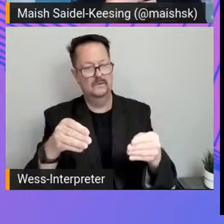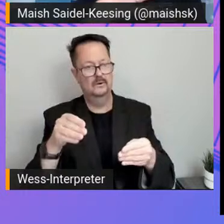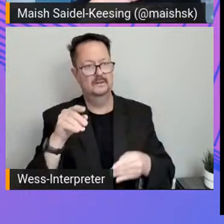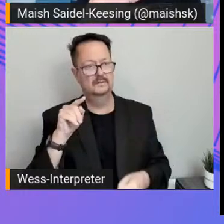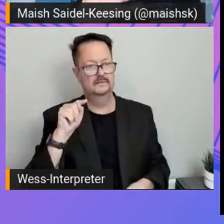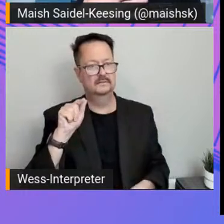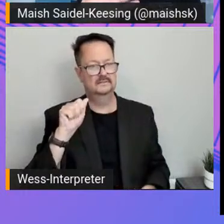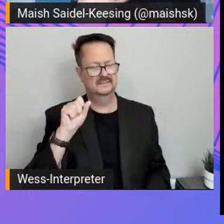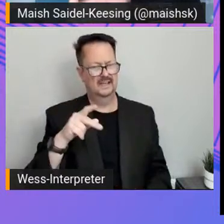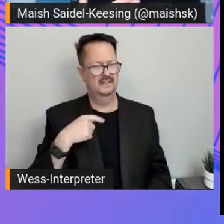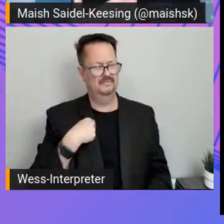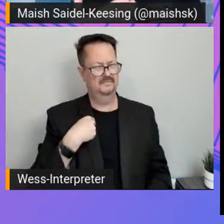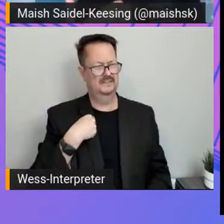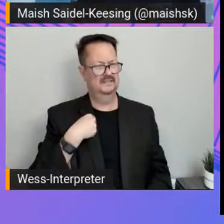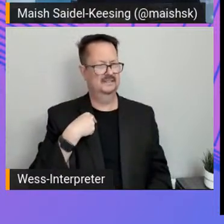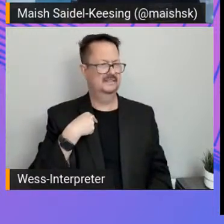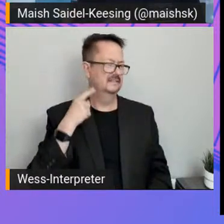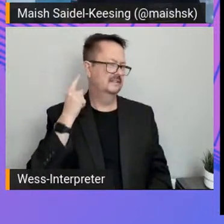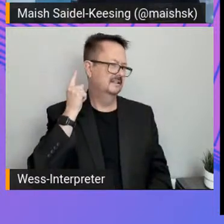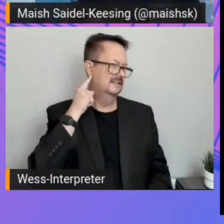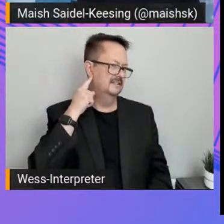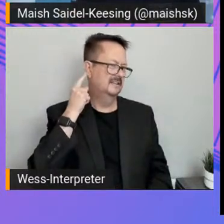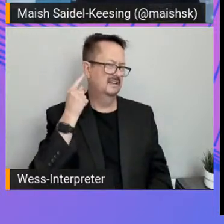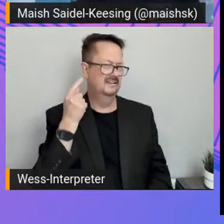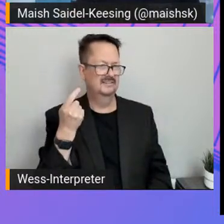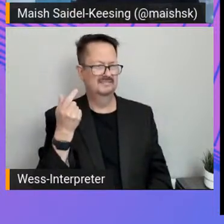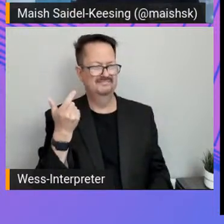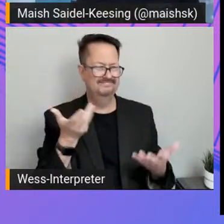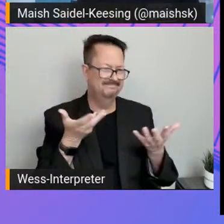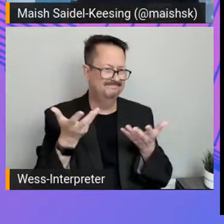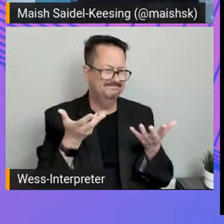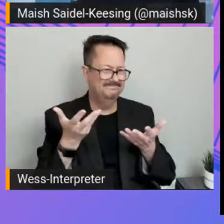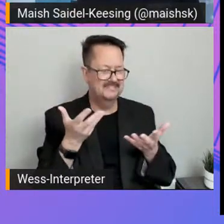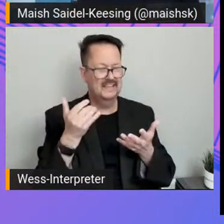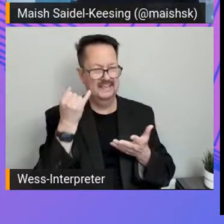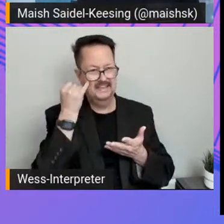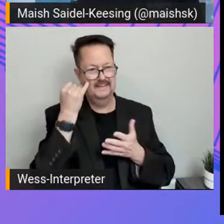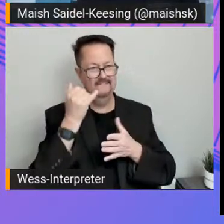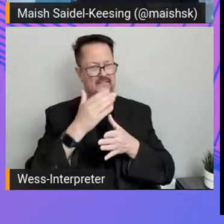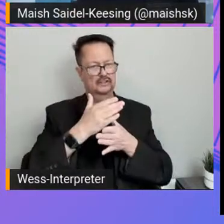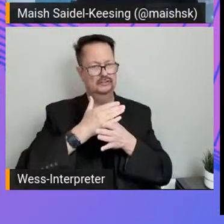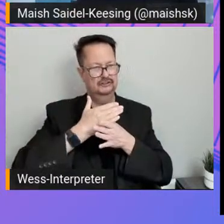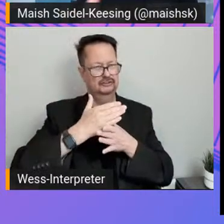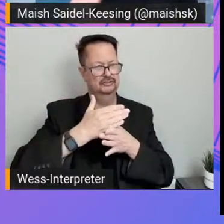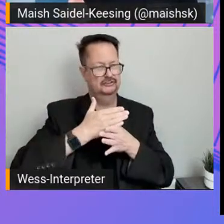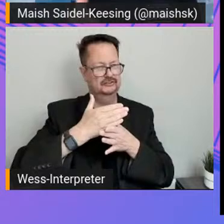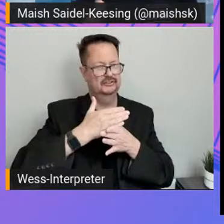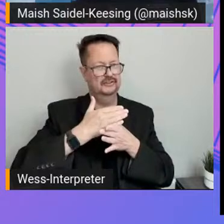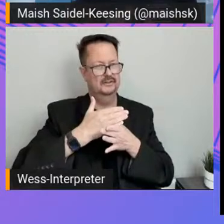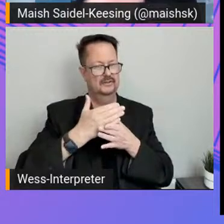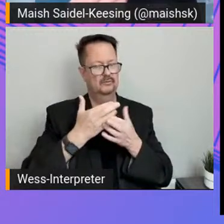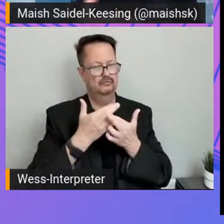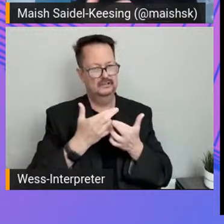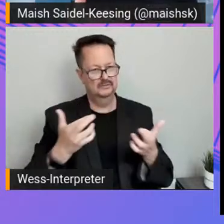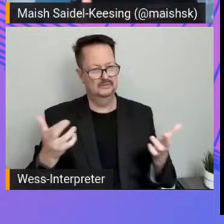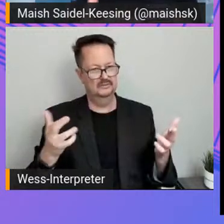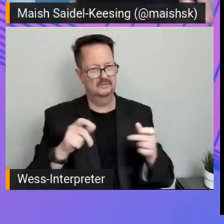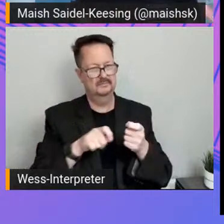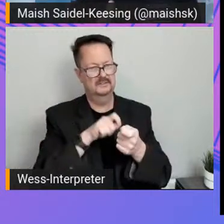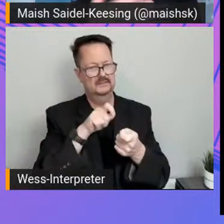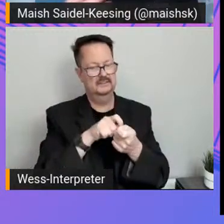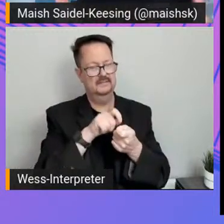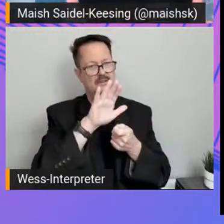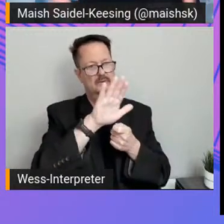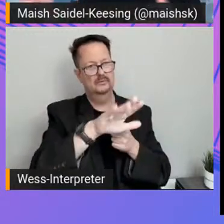For me, that sounds that it's kind of difficult to understand if it's a shared resource, and specifically from your perspective of